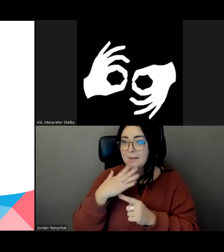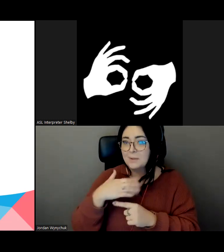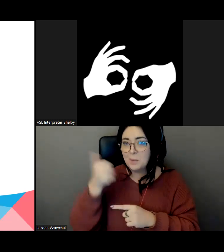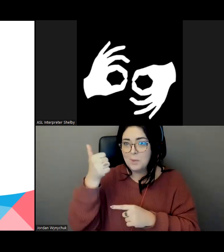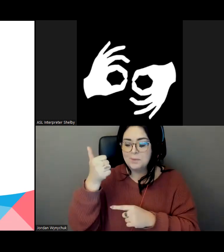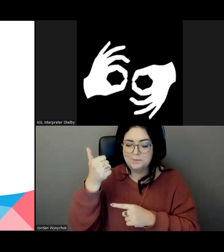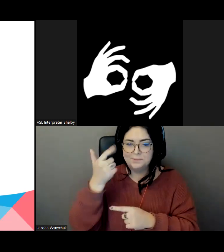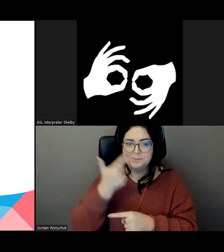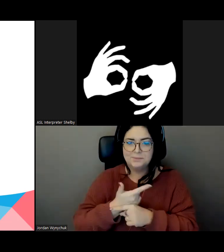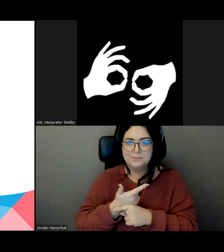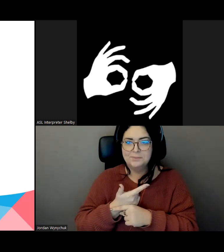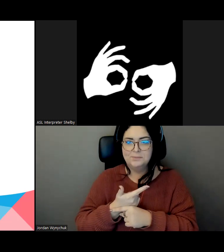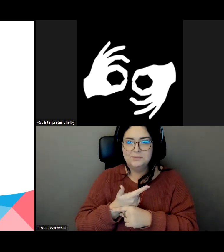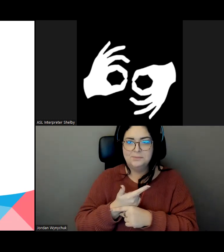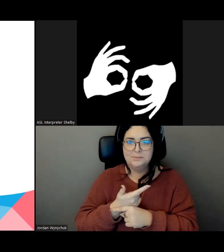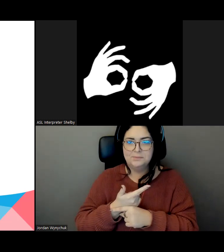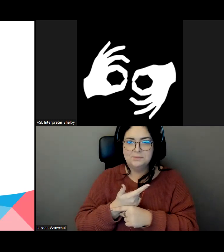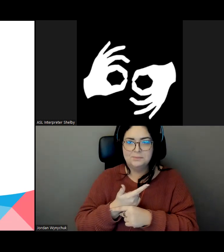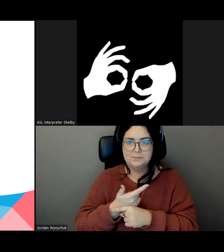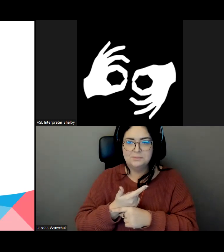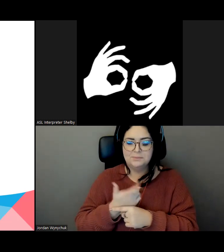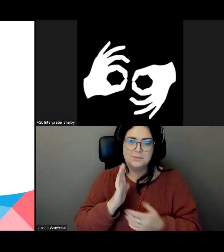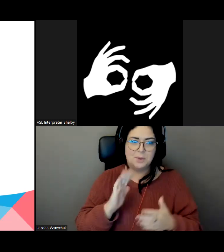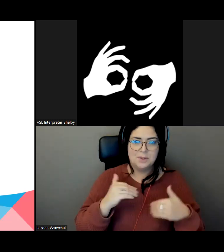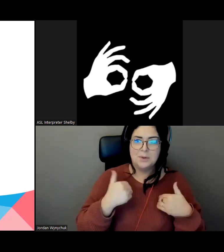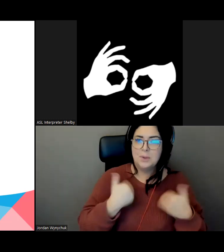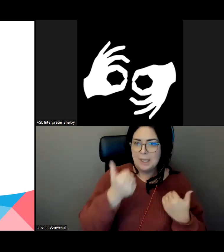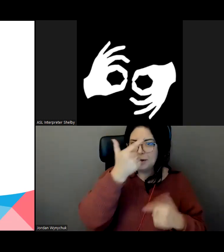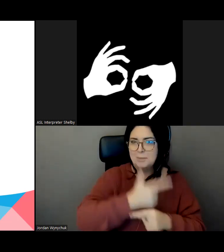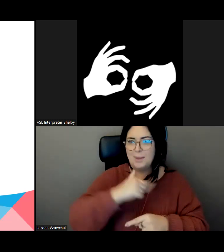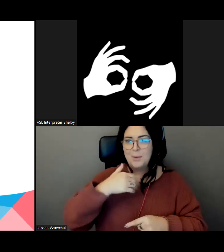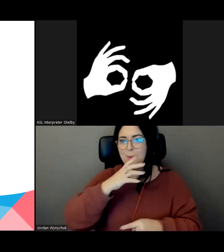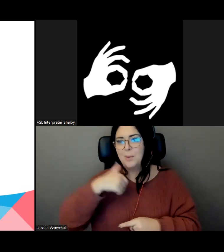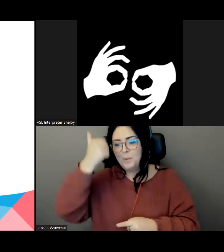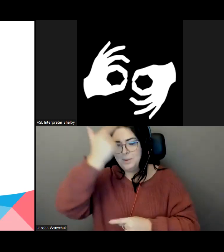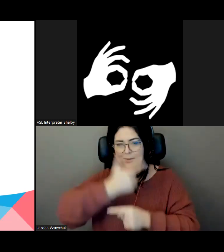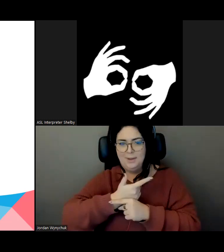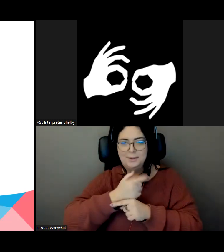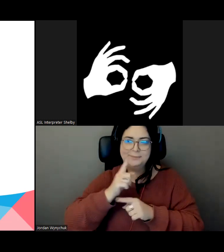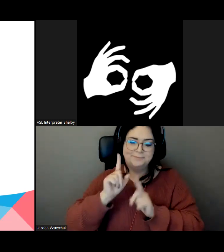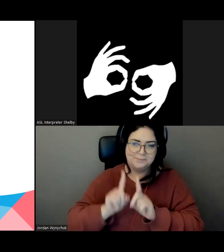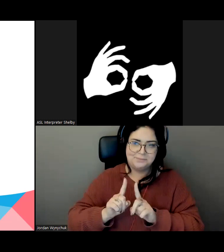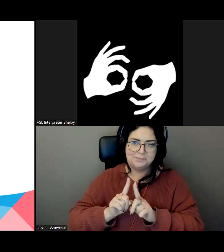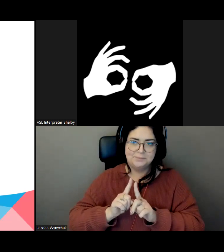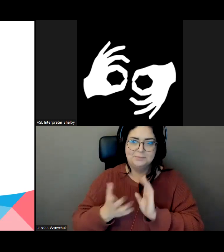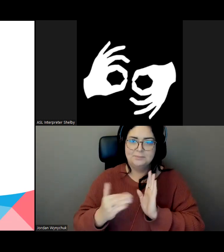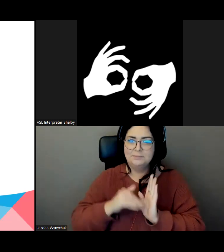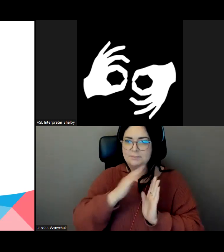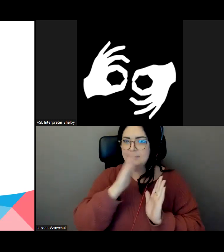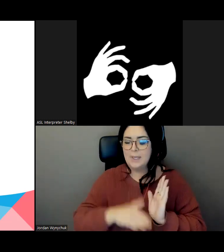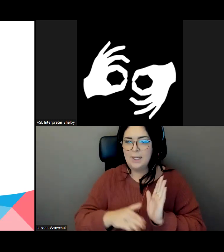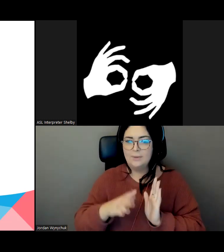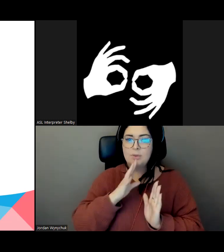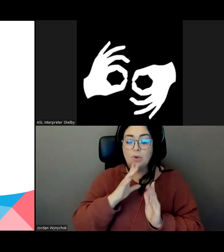He's my older brother, so we have that younger sibling, older sibling dynamic. But I never speak for